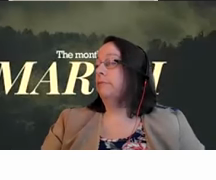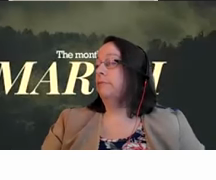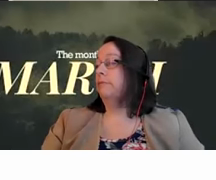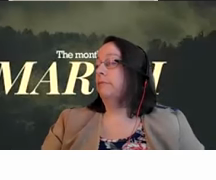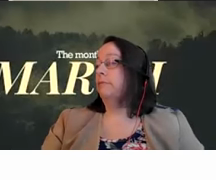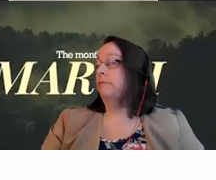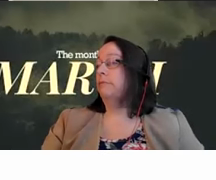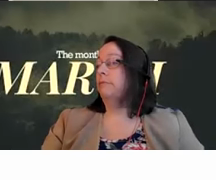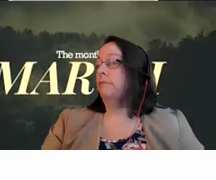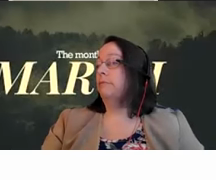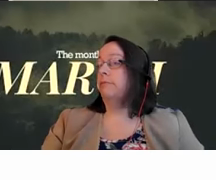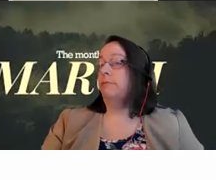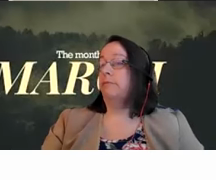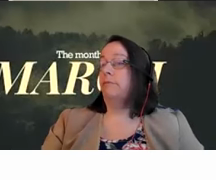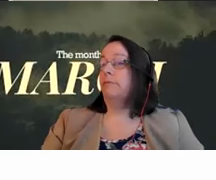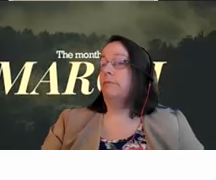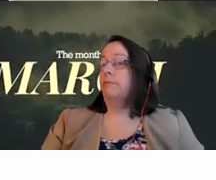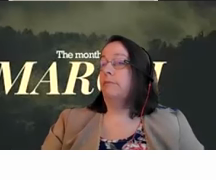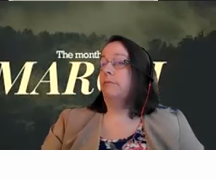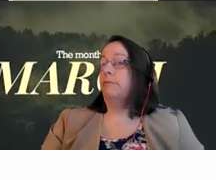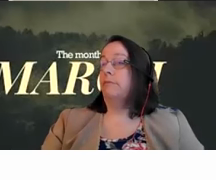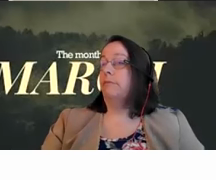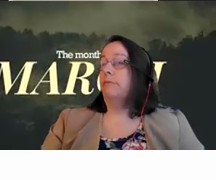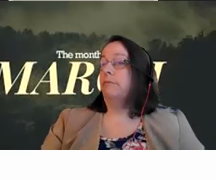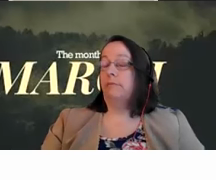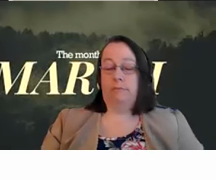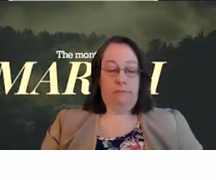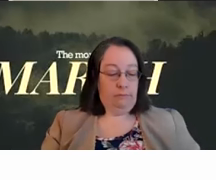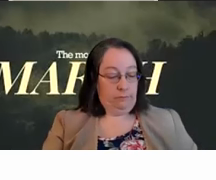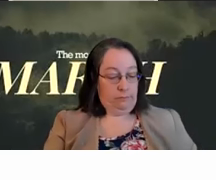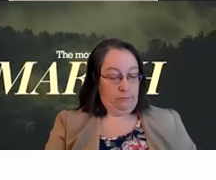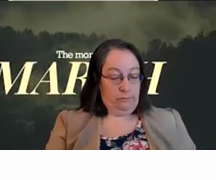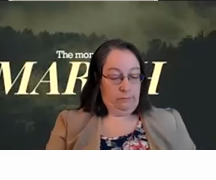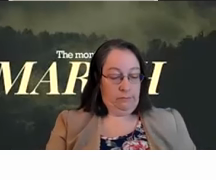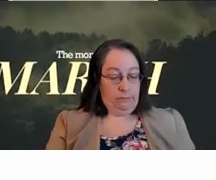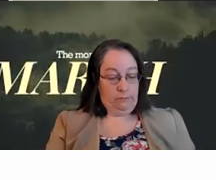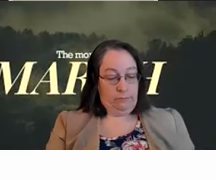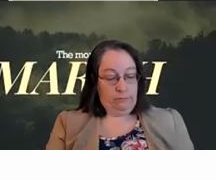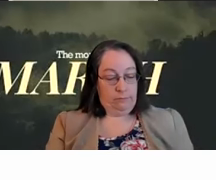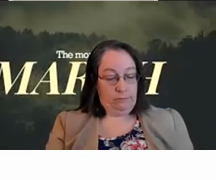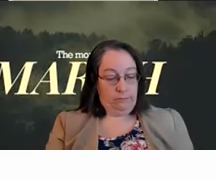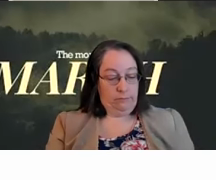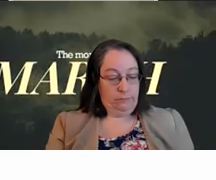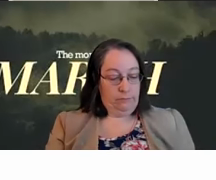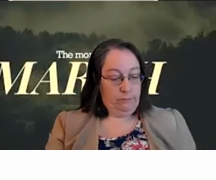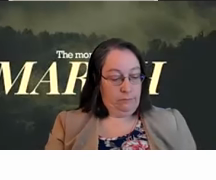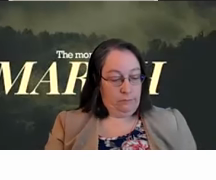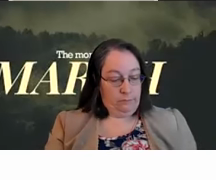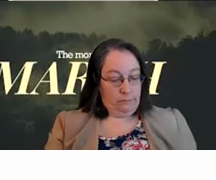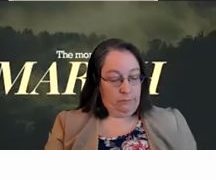out across the tree branches, and adverse community experiences are laid across its roots.